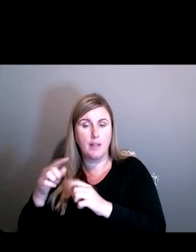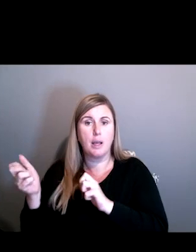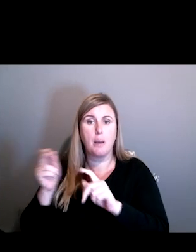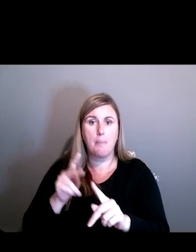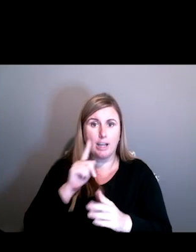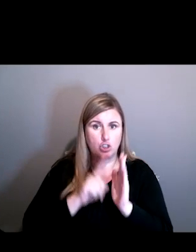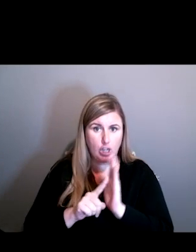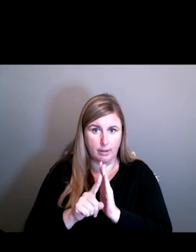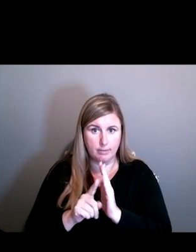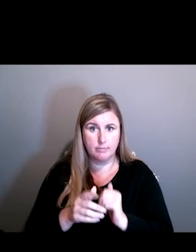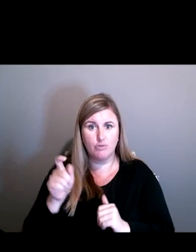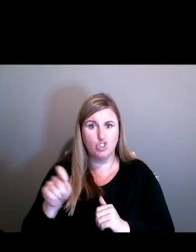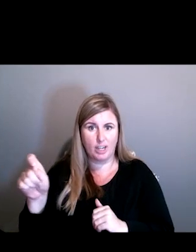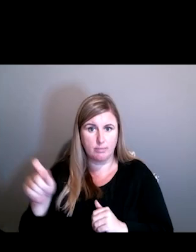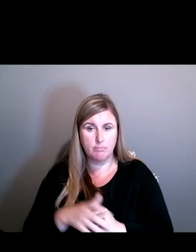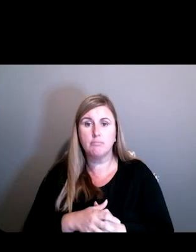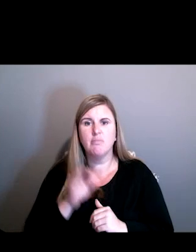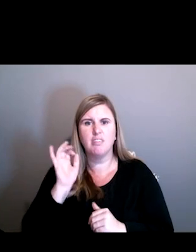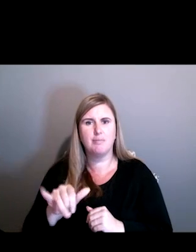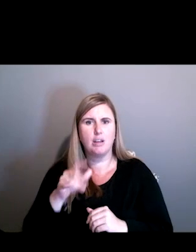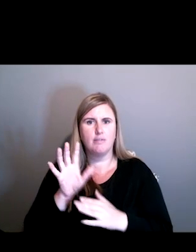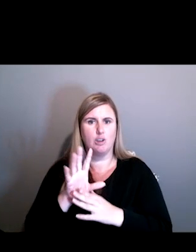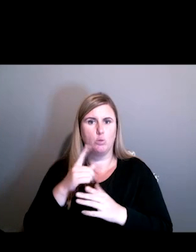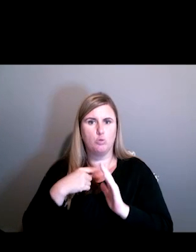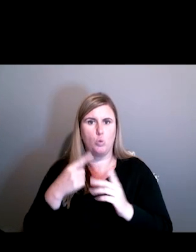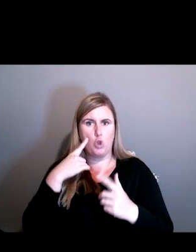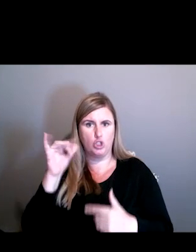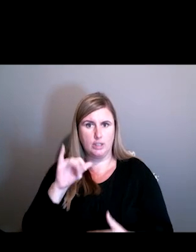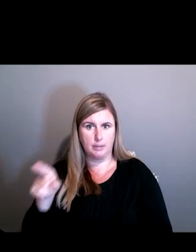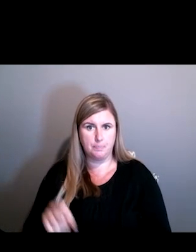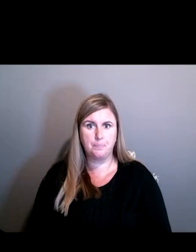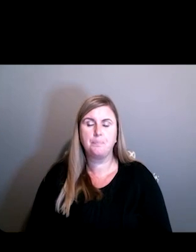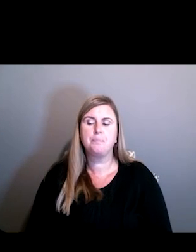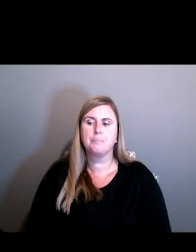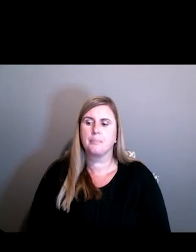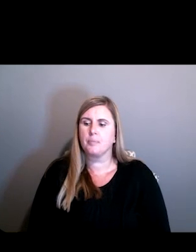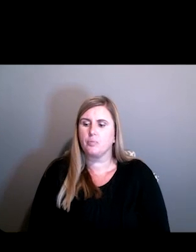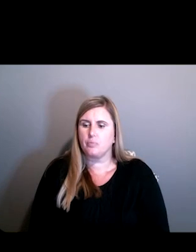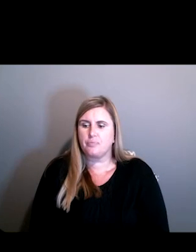run some distractors in there and then come back and check. And I'm going to show you a video of what that looks like.